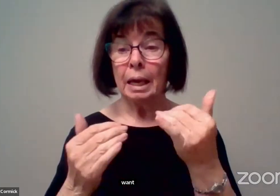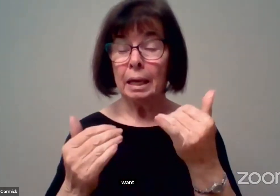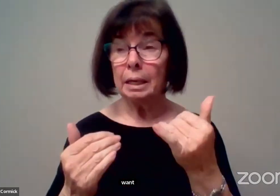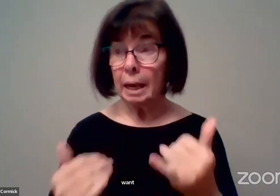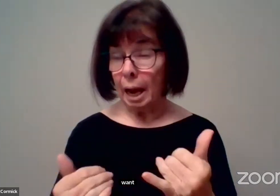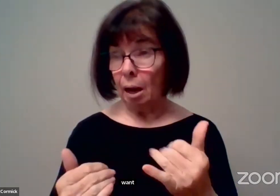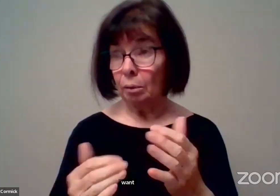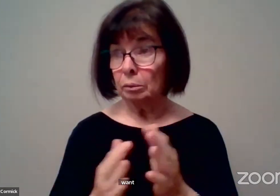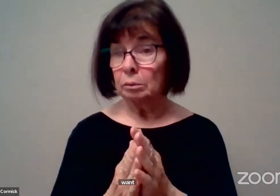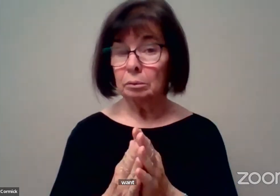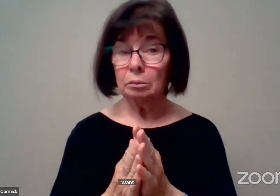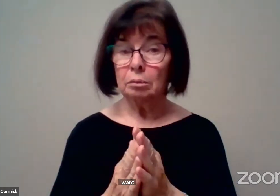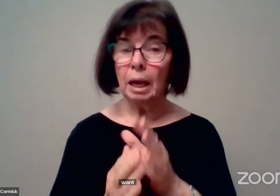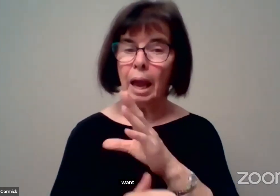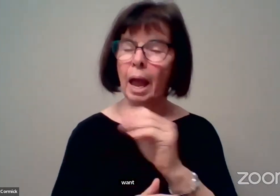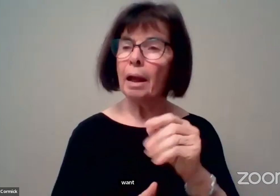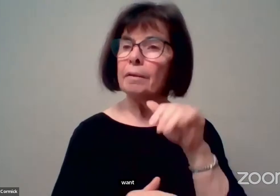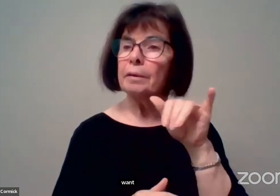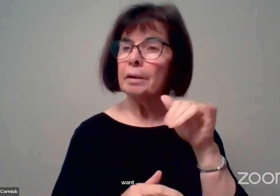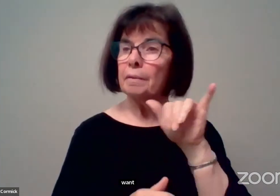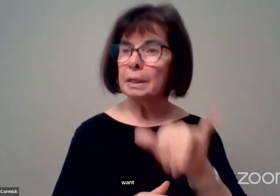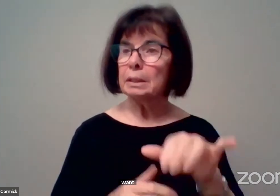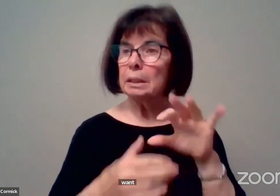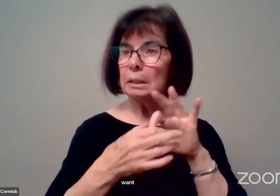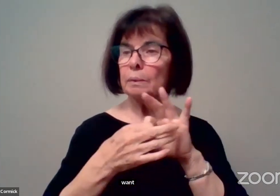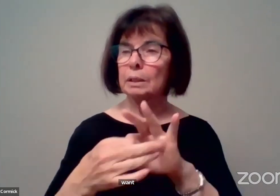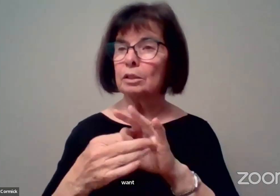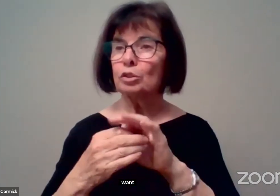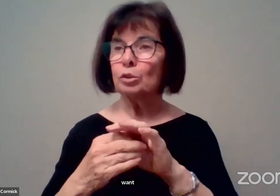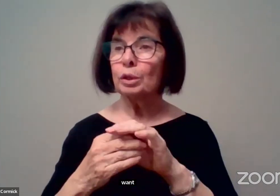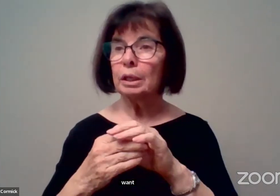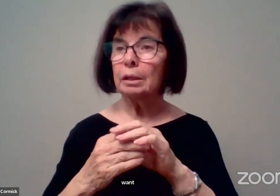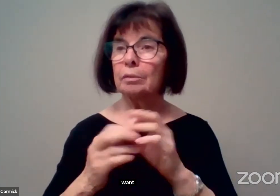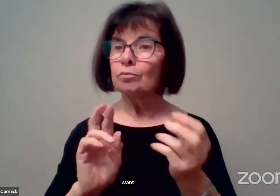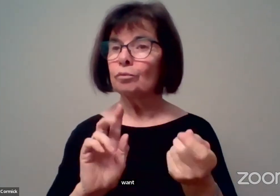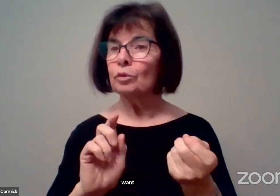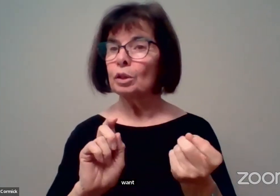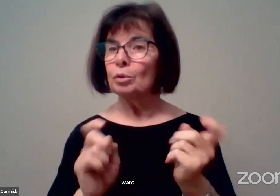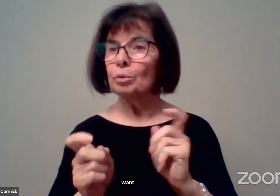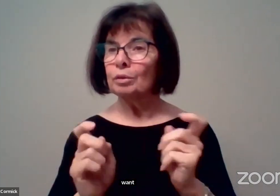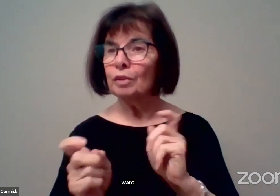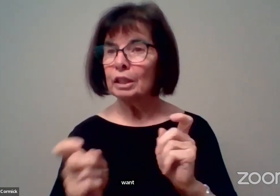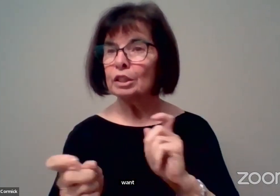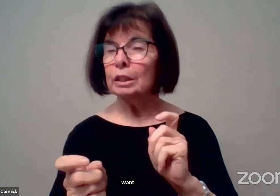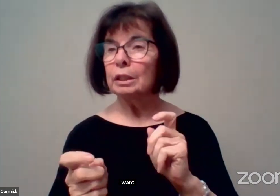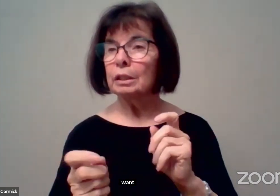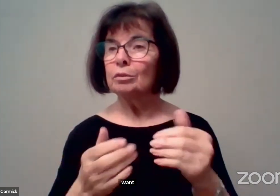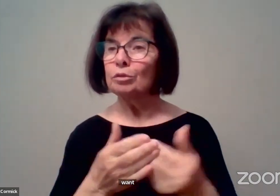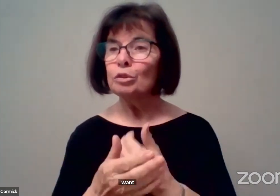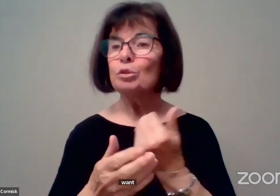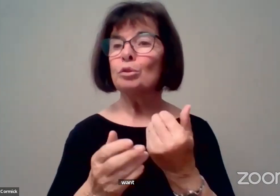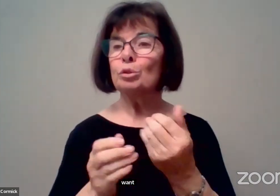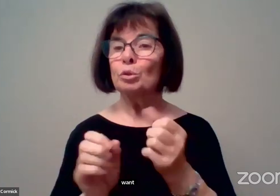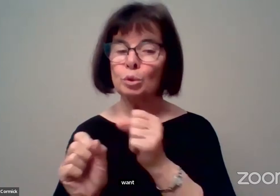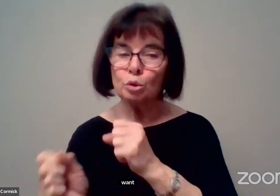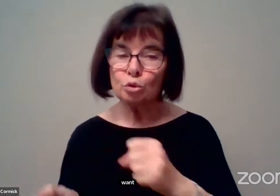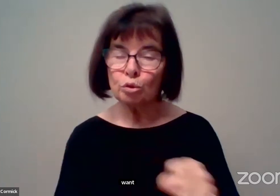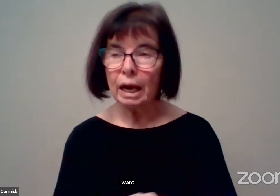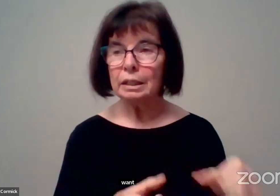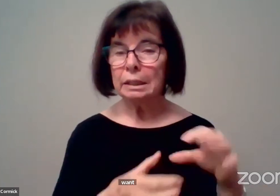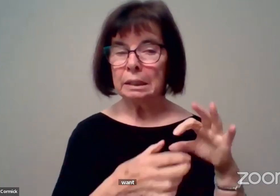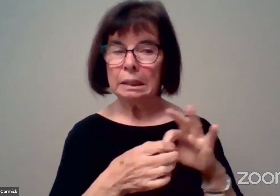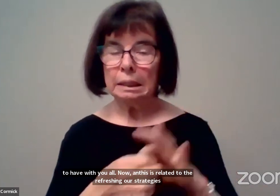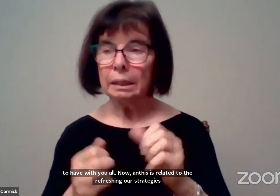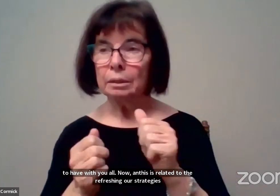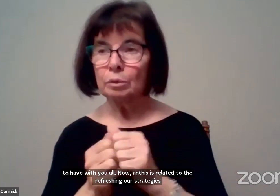this is related to the refreshing our strategies around COVID. And so